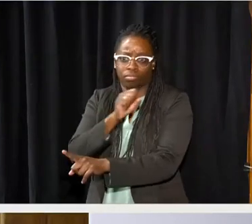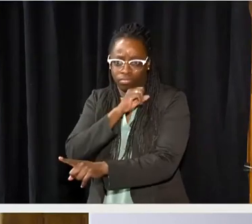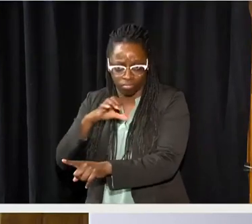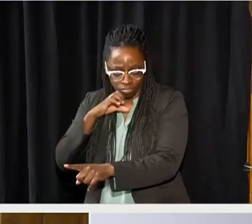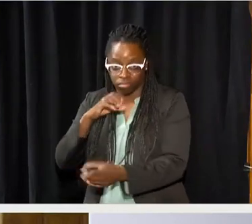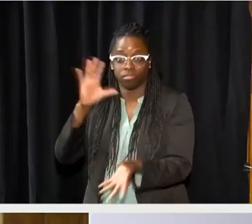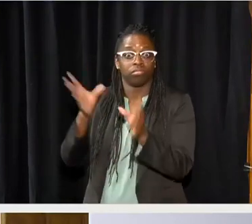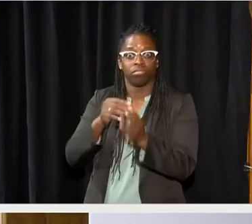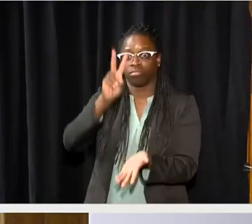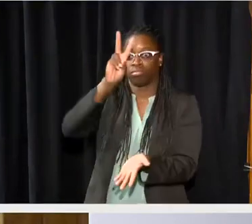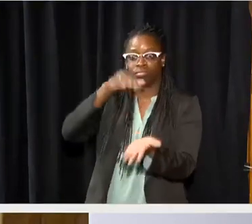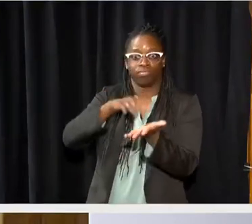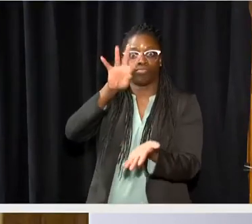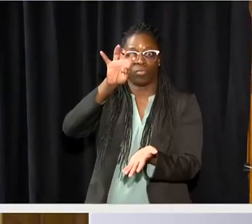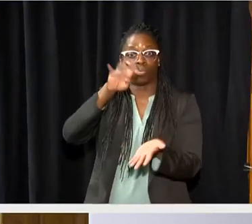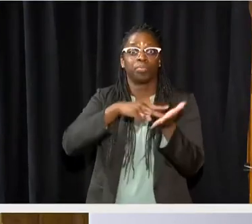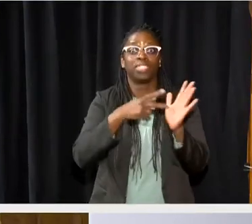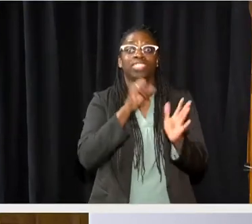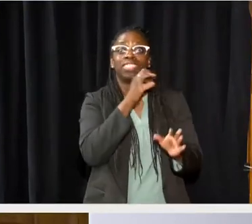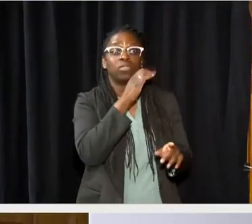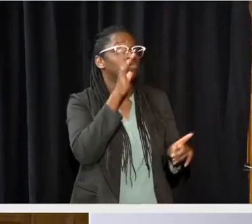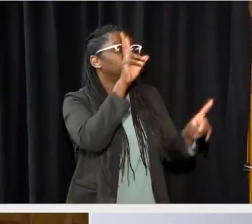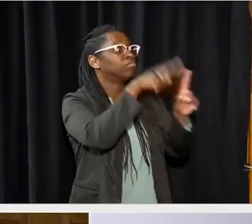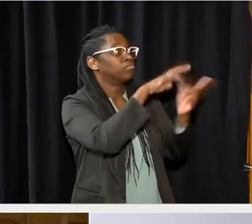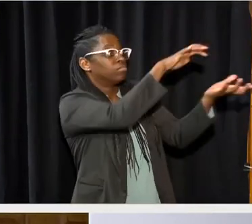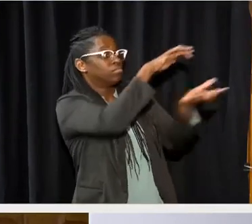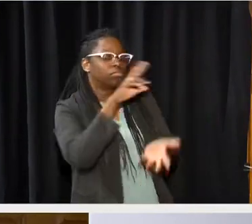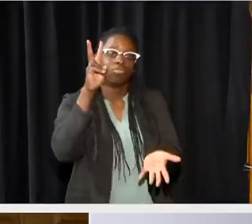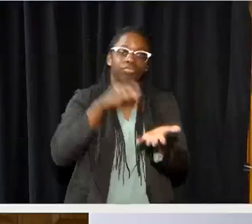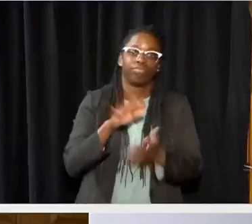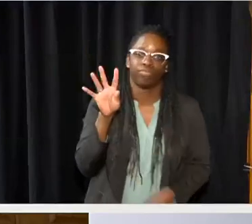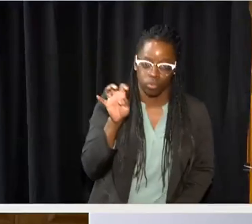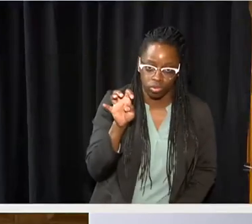to stay in the house that they love.